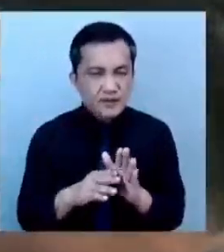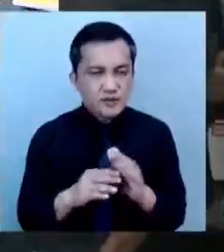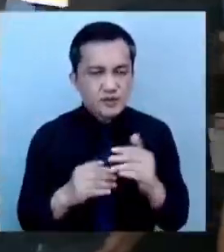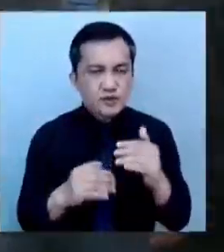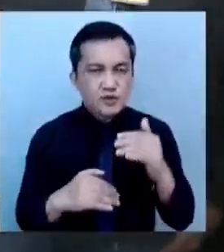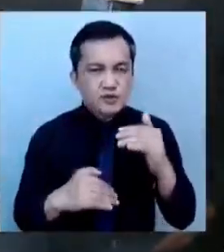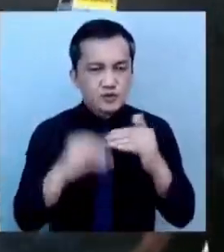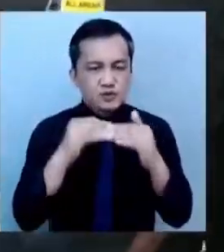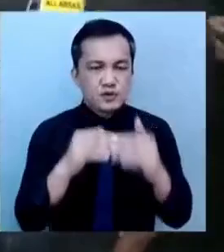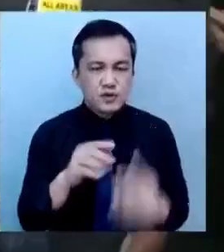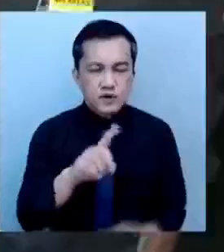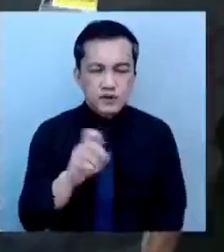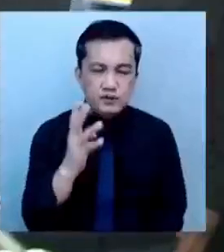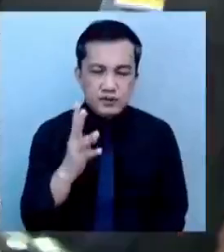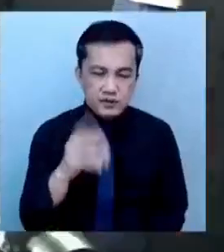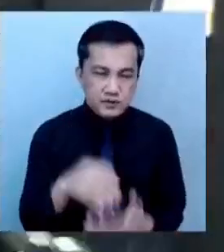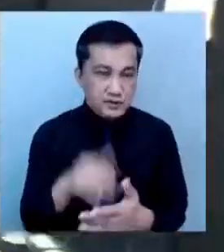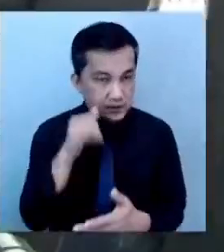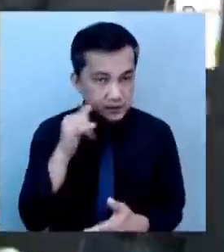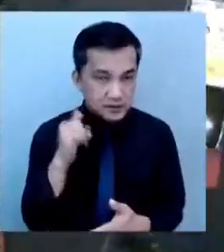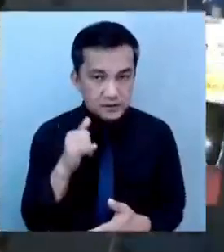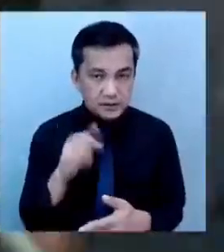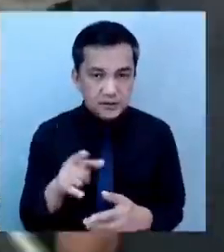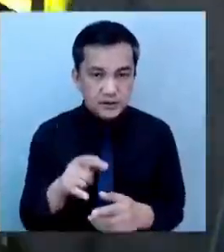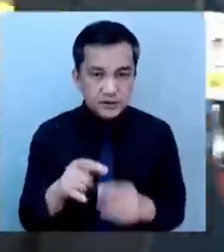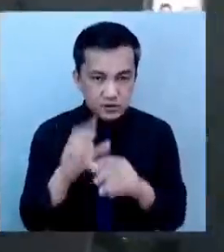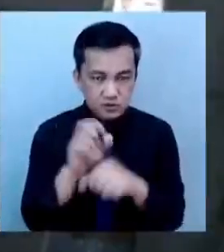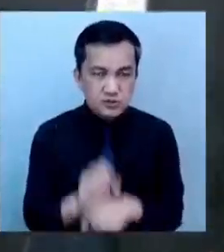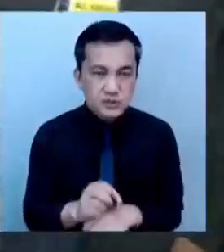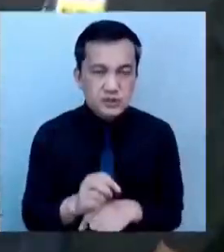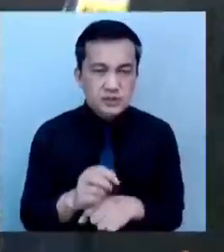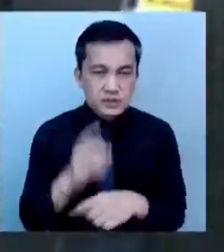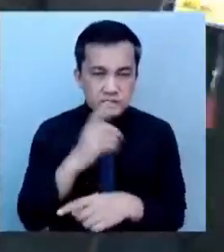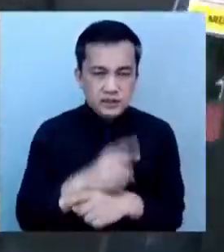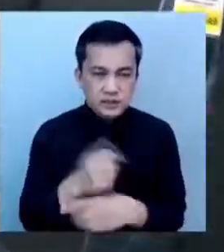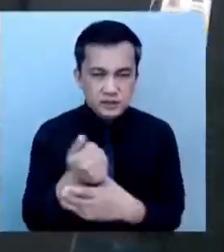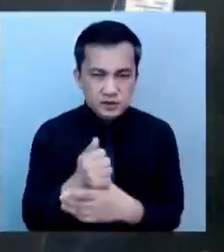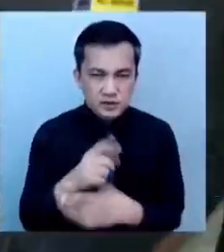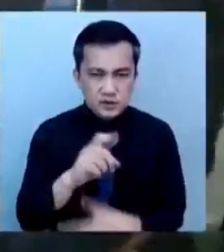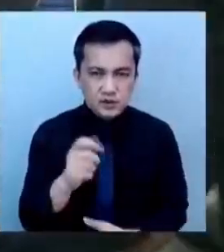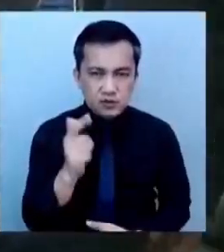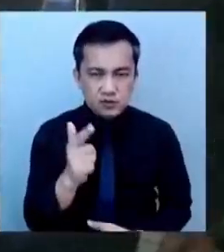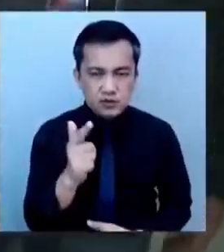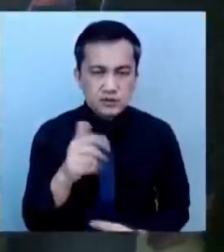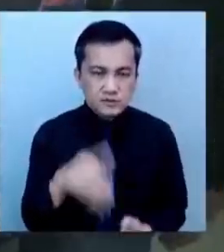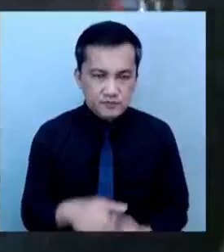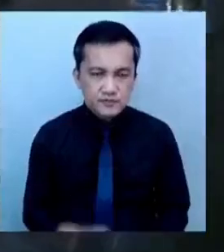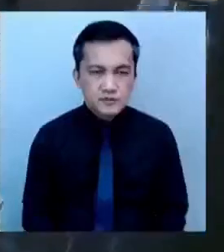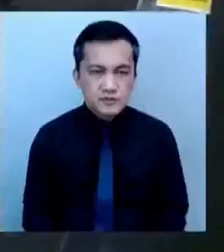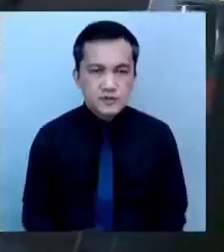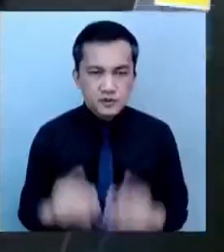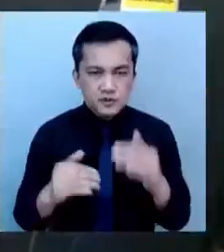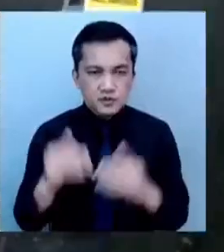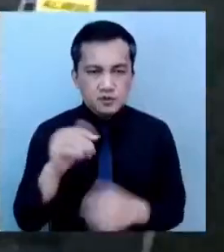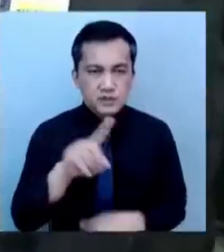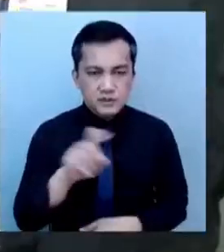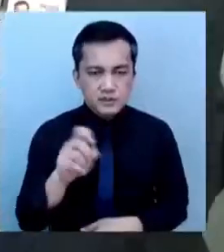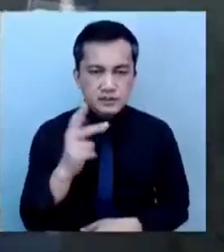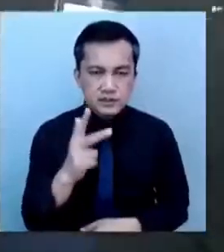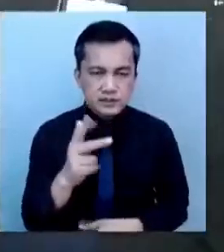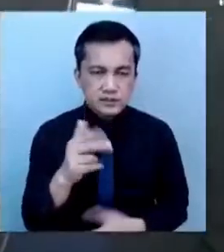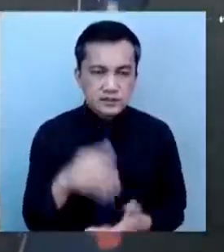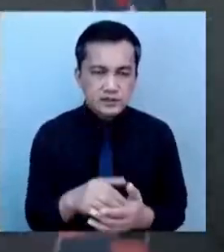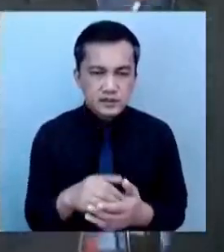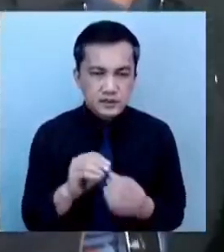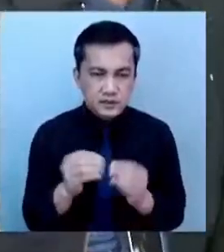140,000 yesterday, up from the usual daily average of 120,000 to 130,000. That figure